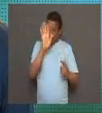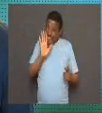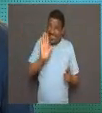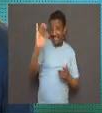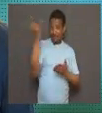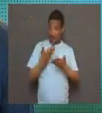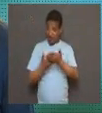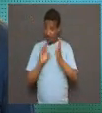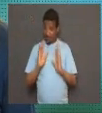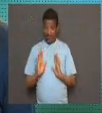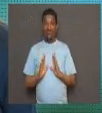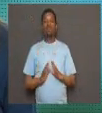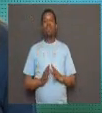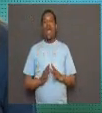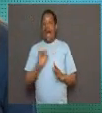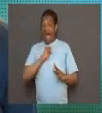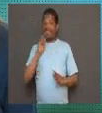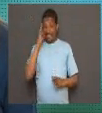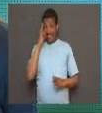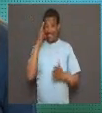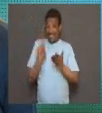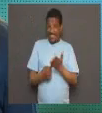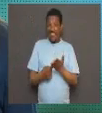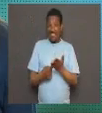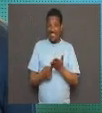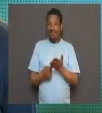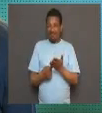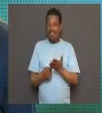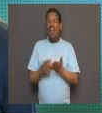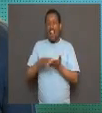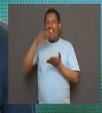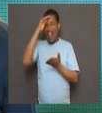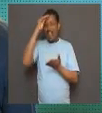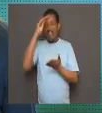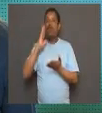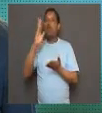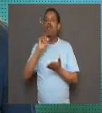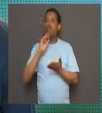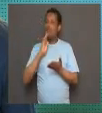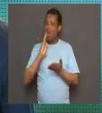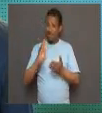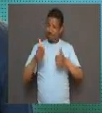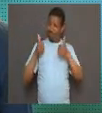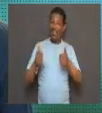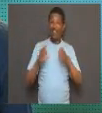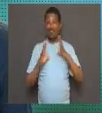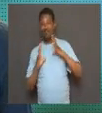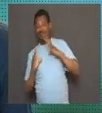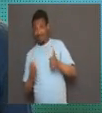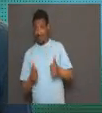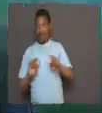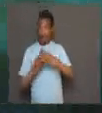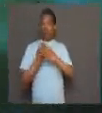own. I think that this lesson will be interesting and fun. Let us get